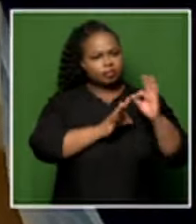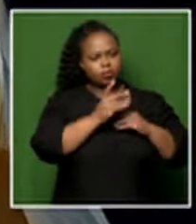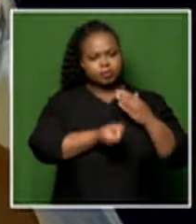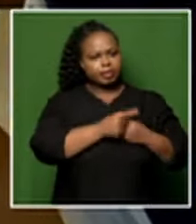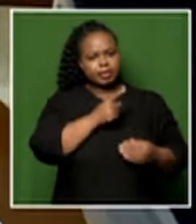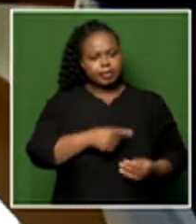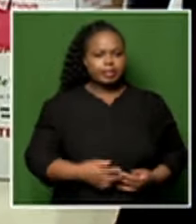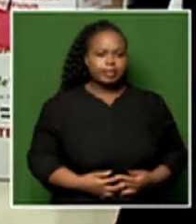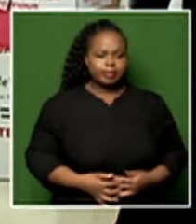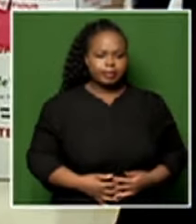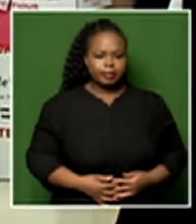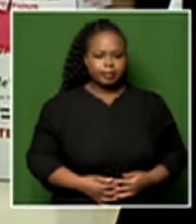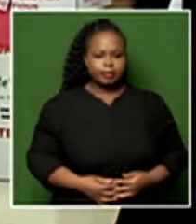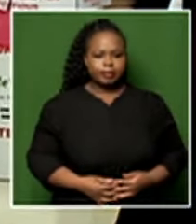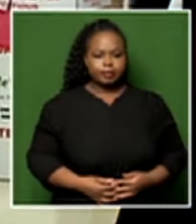on?